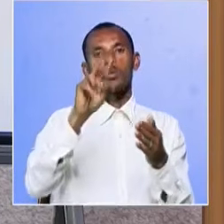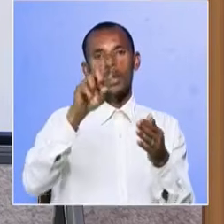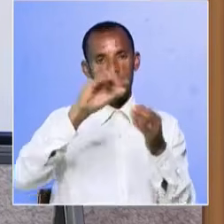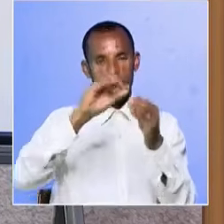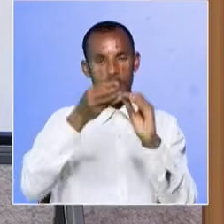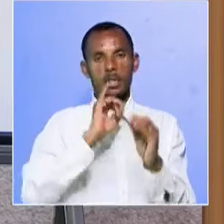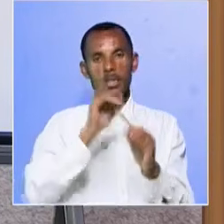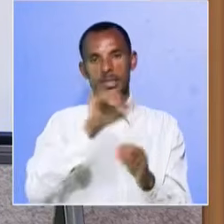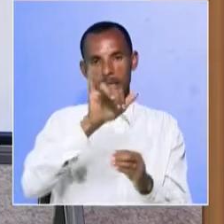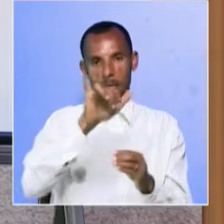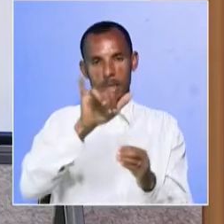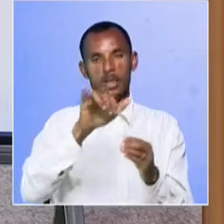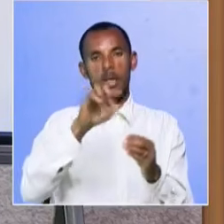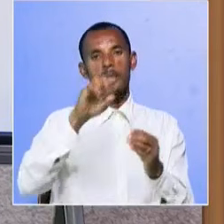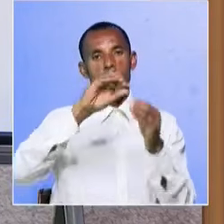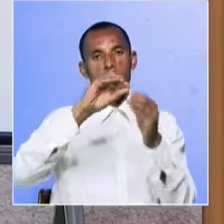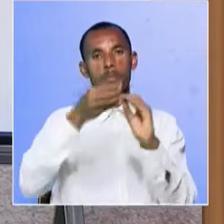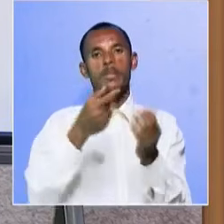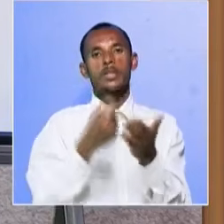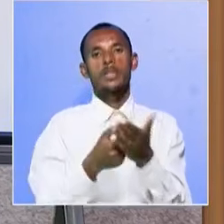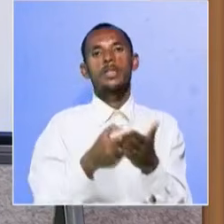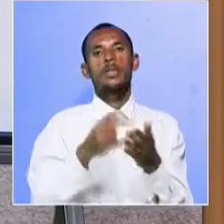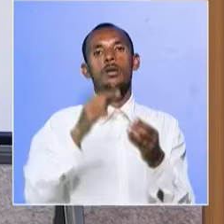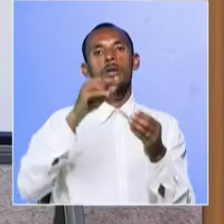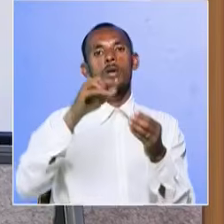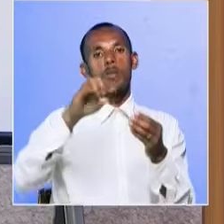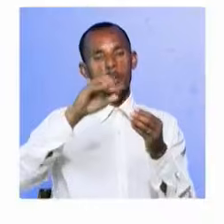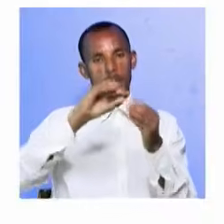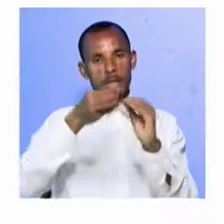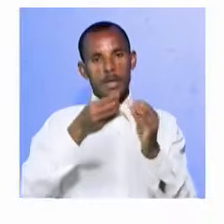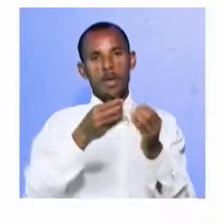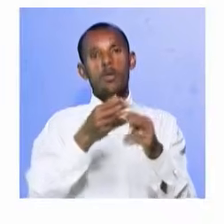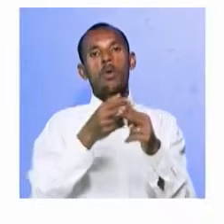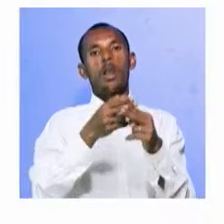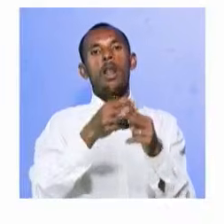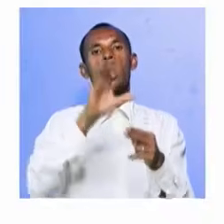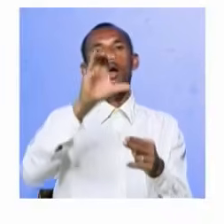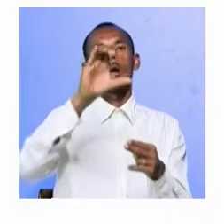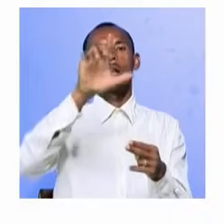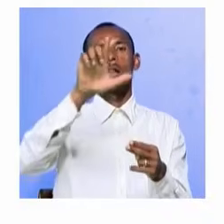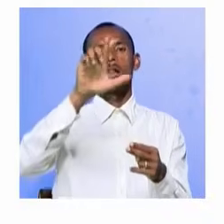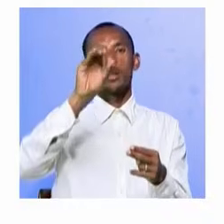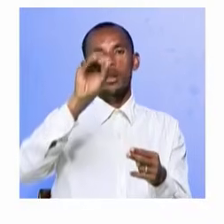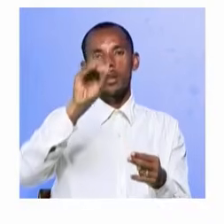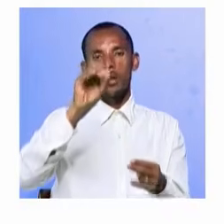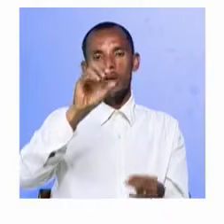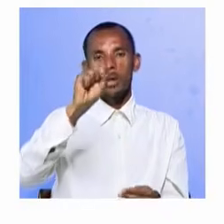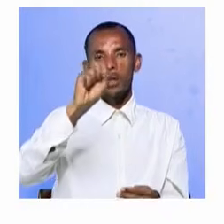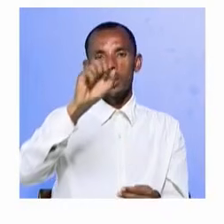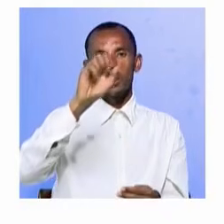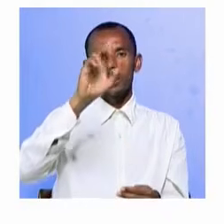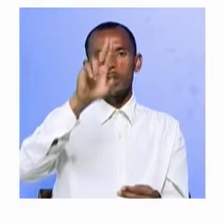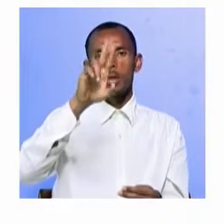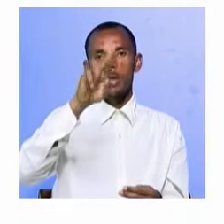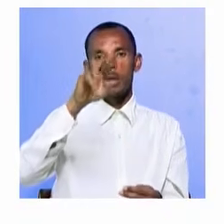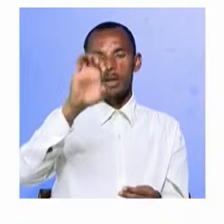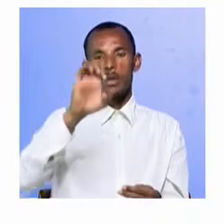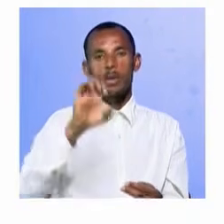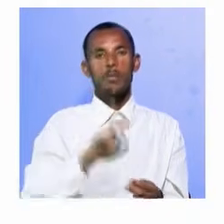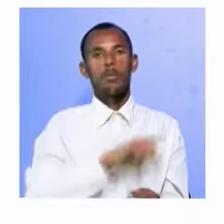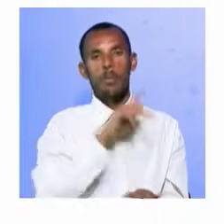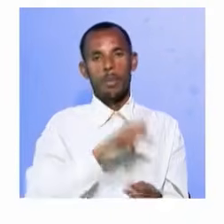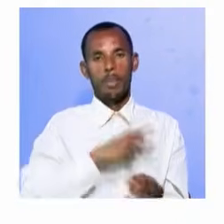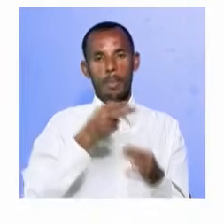number. And this property is called closure-ity property, okay? Closure-ity property.